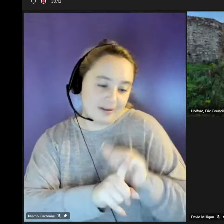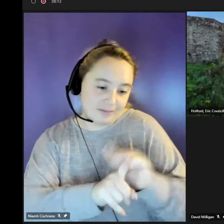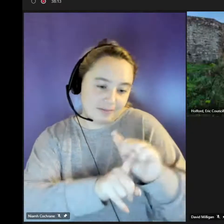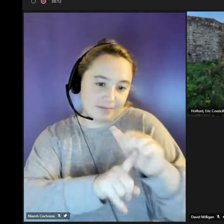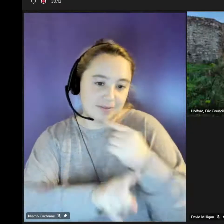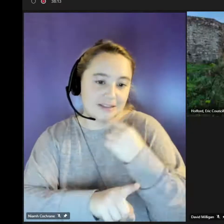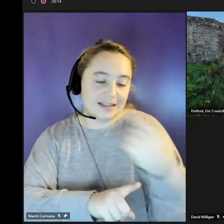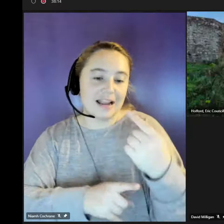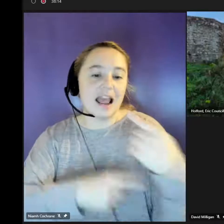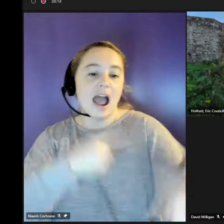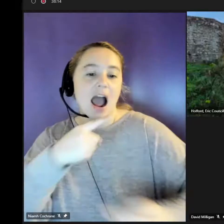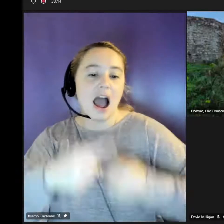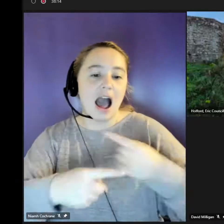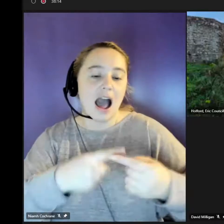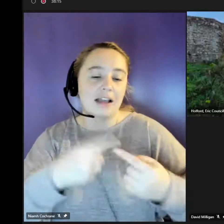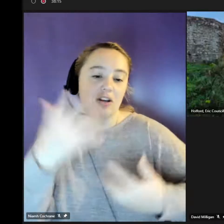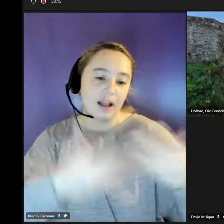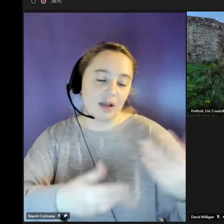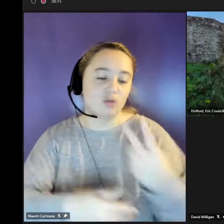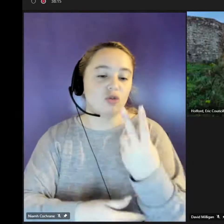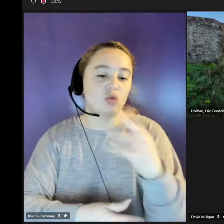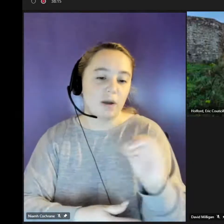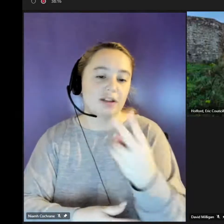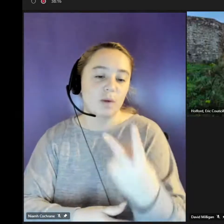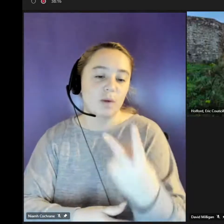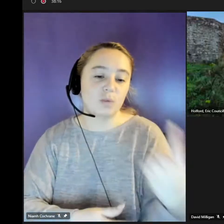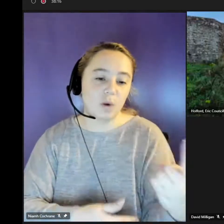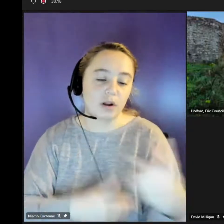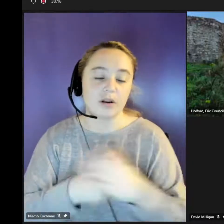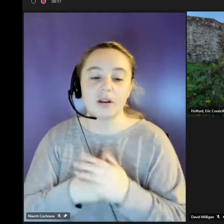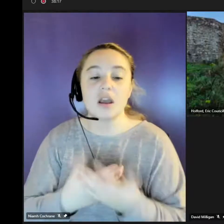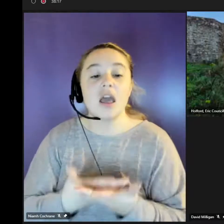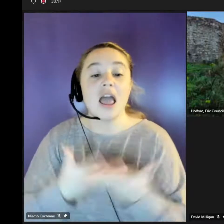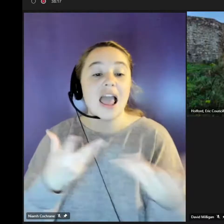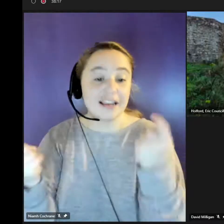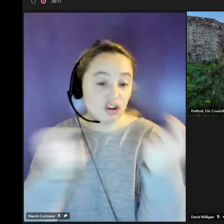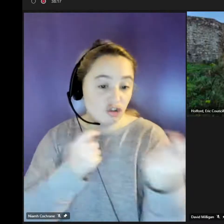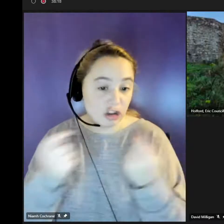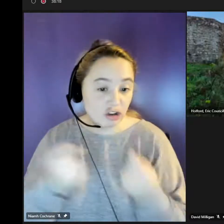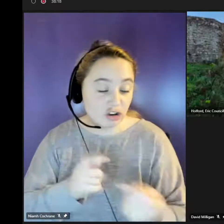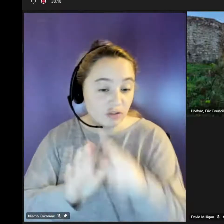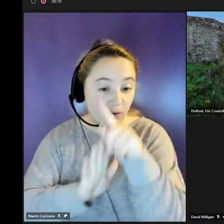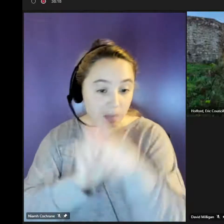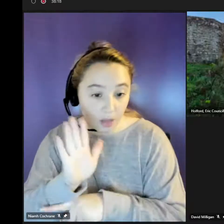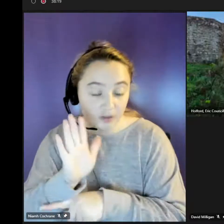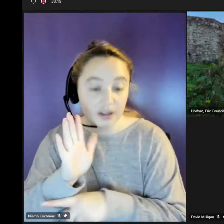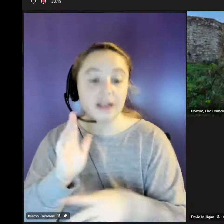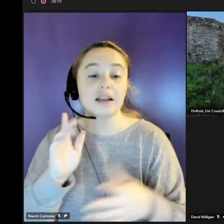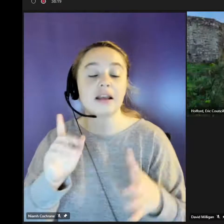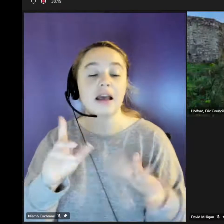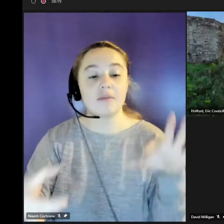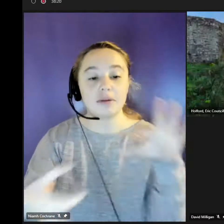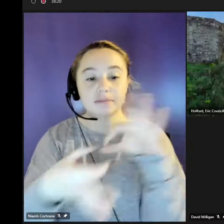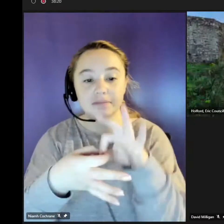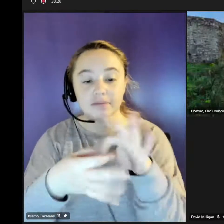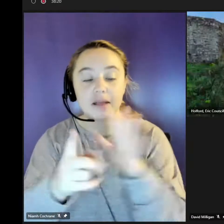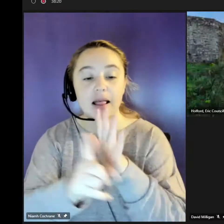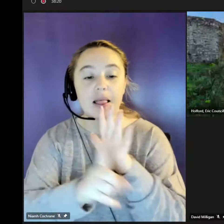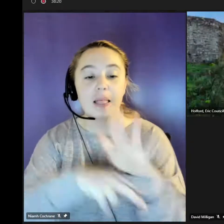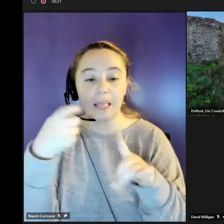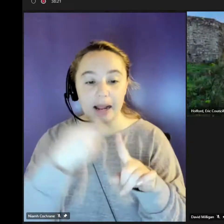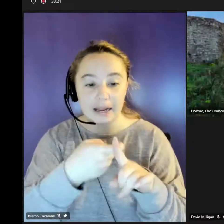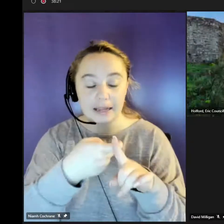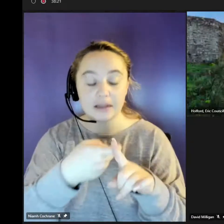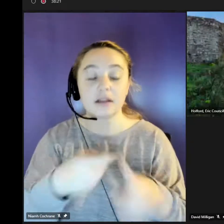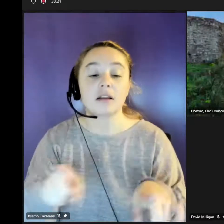annual accounts of 2021. Any change in policy, I have put a link to the new policy. I've put a